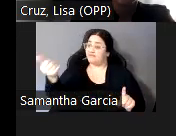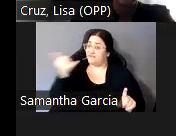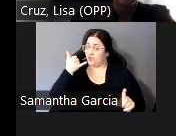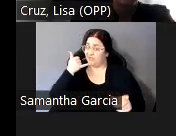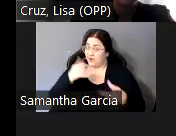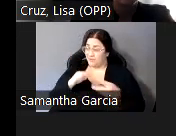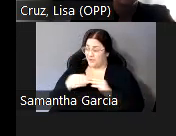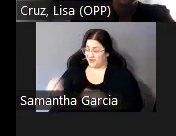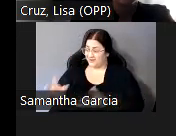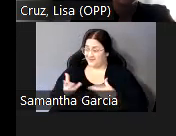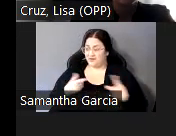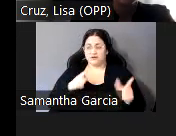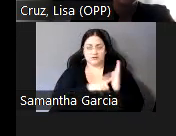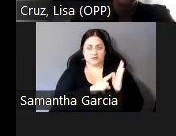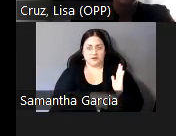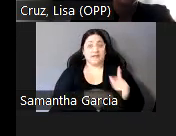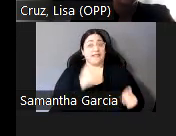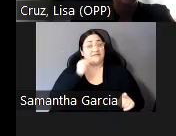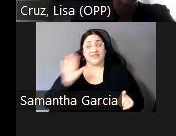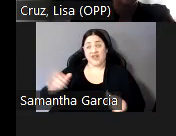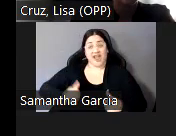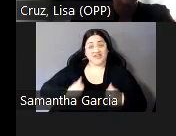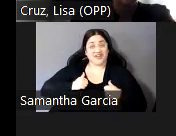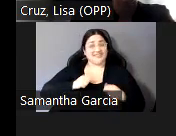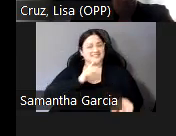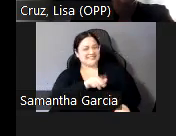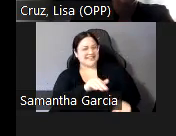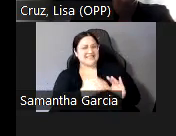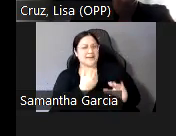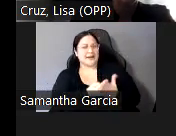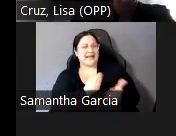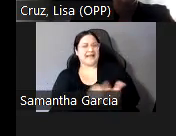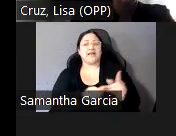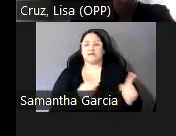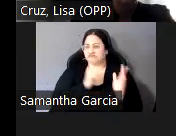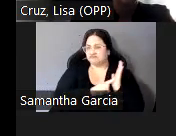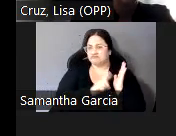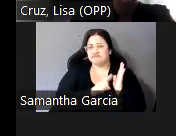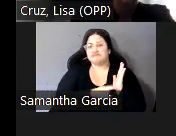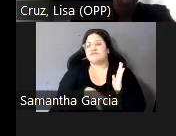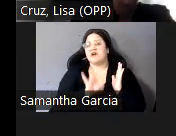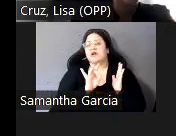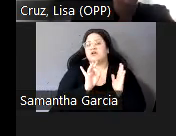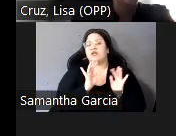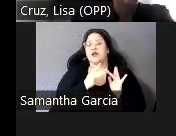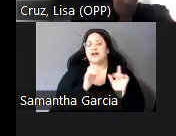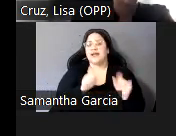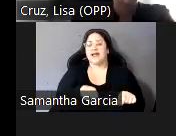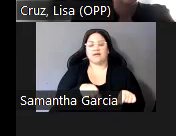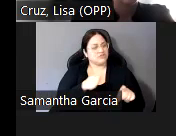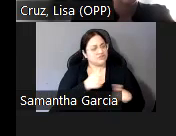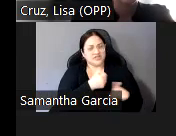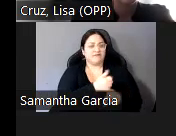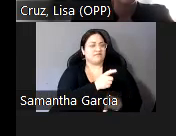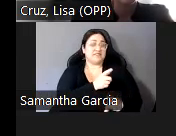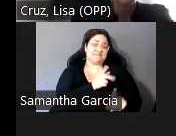it's an address they want to send the money to, you can check out that on Google Streets and Maps. So all these things you can do, we call in policing called open source